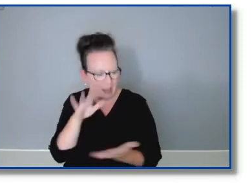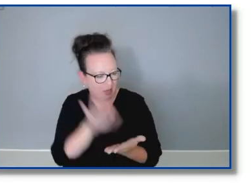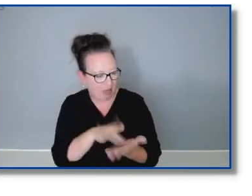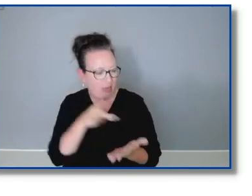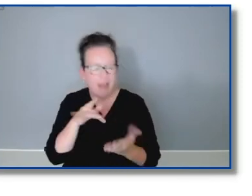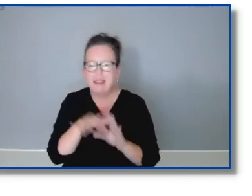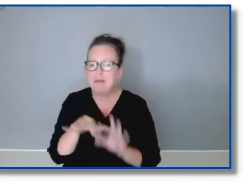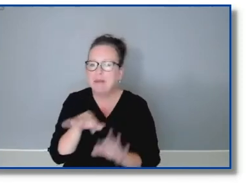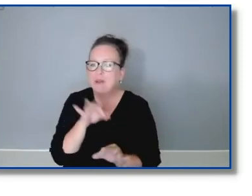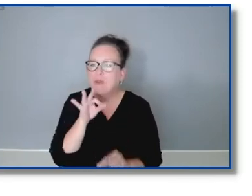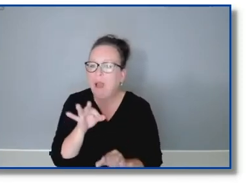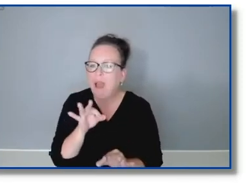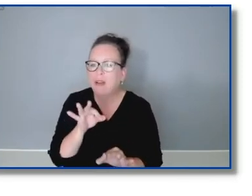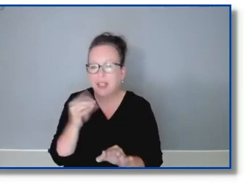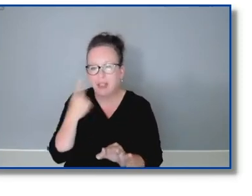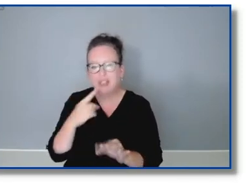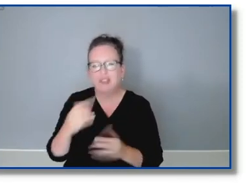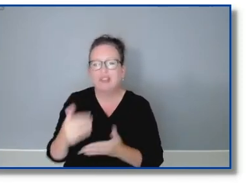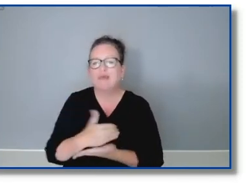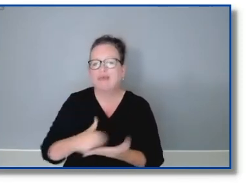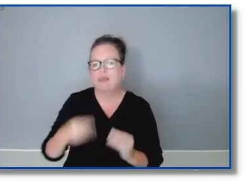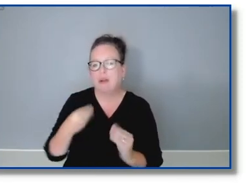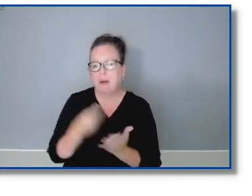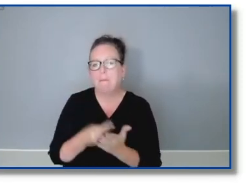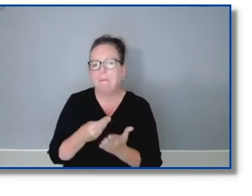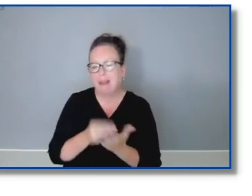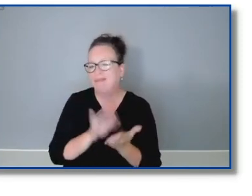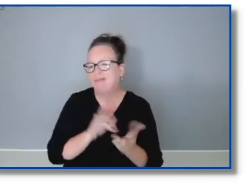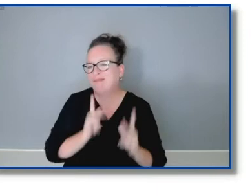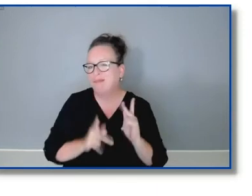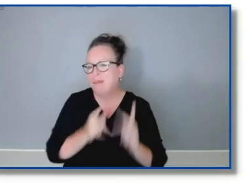political or economic gains. With the most,